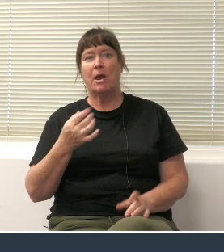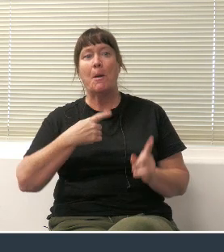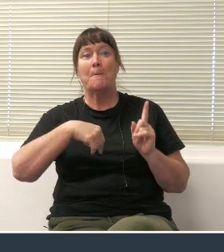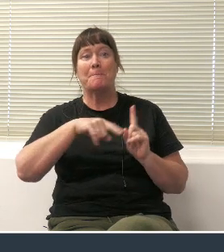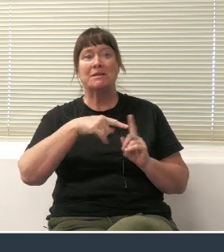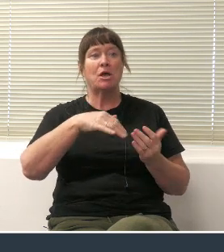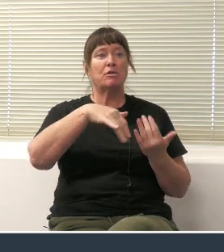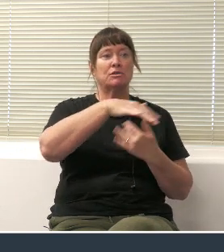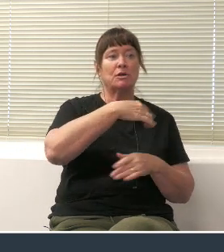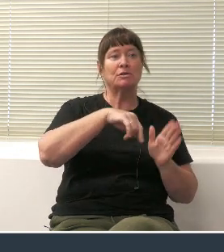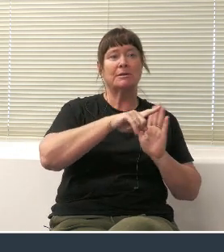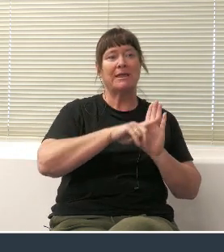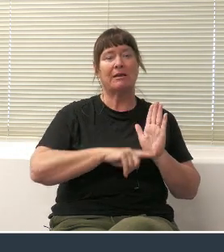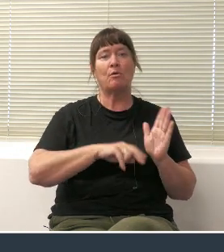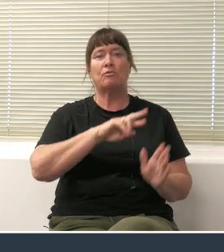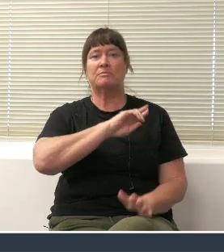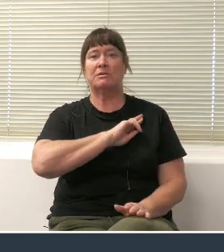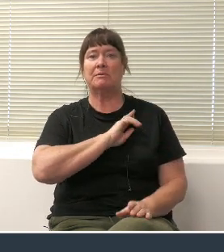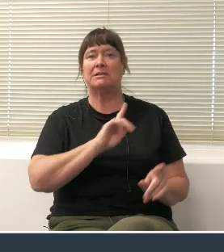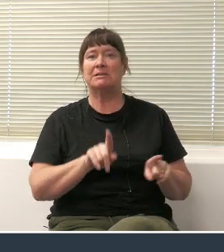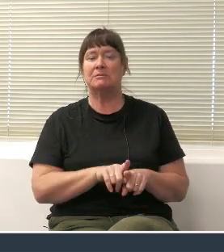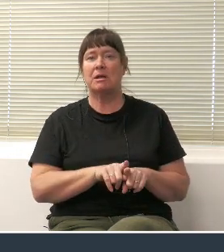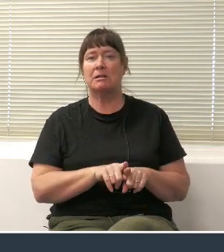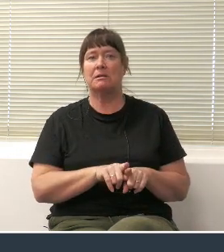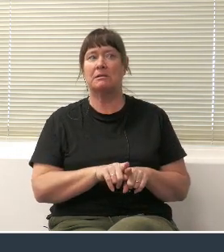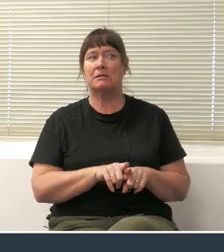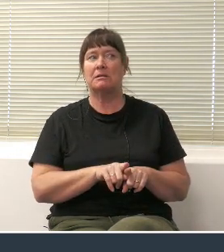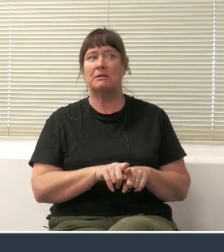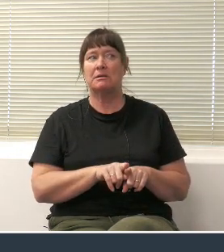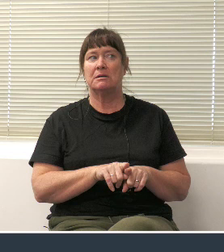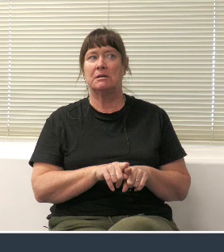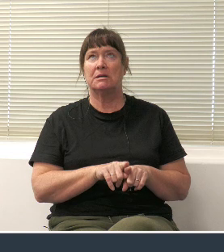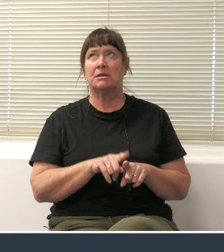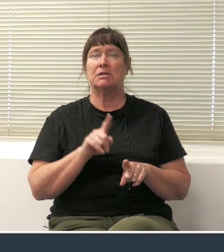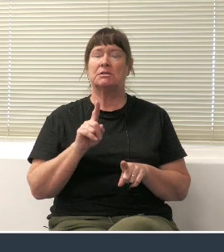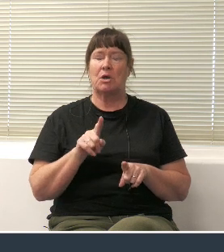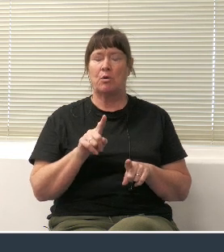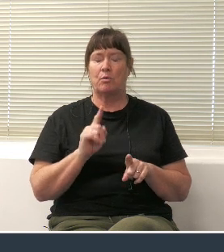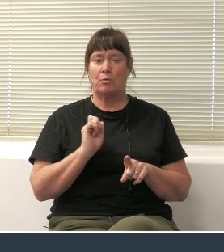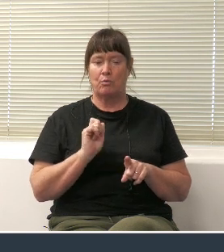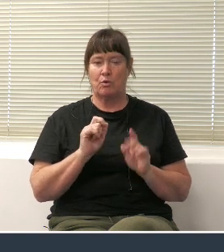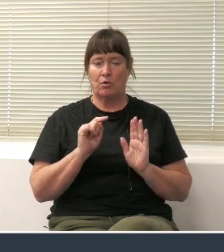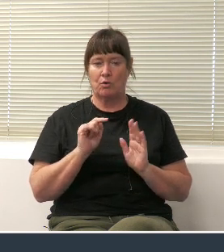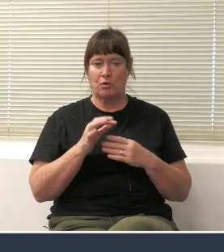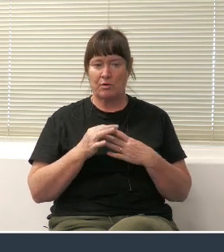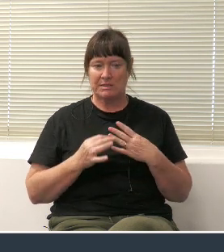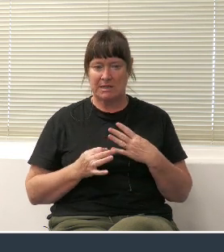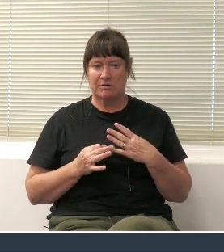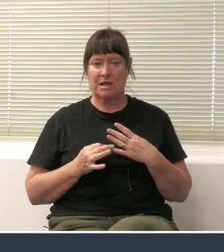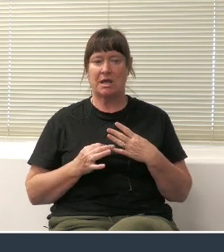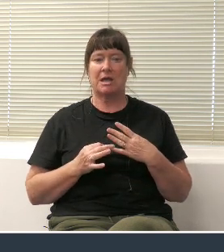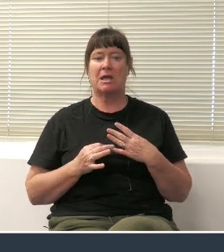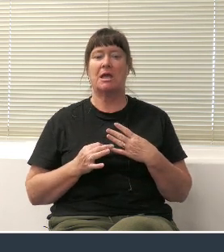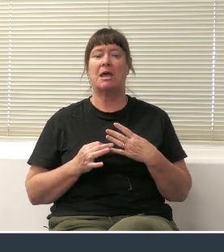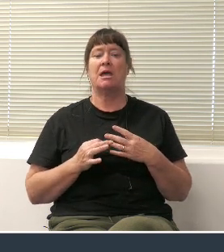ethical responsibilities. So note criteria in the